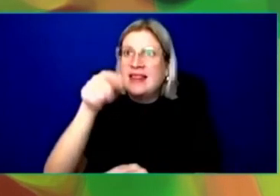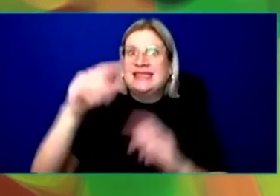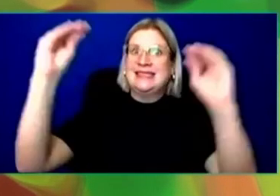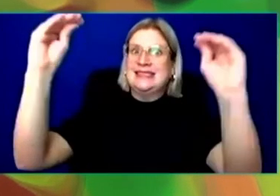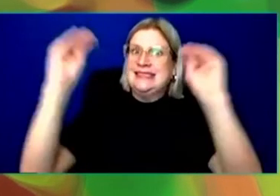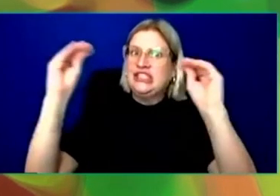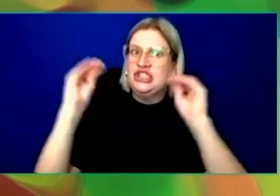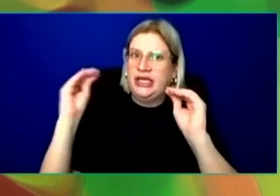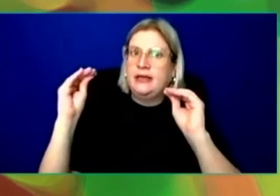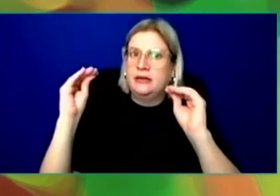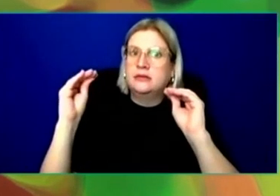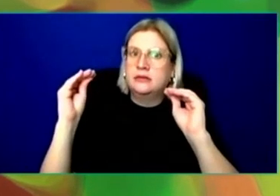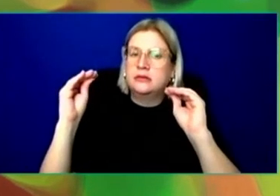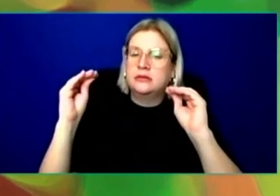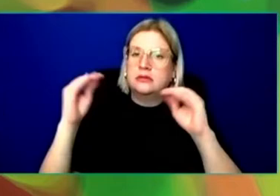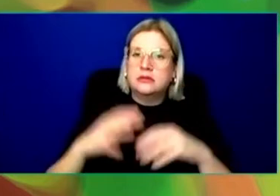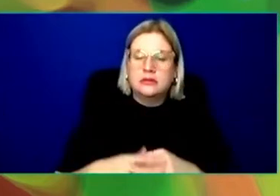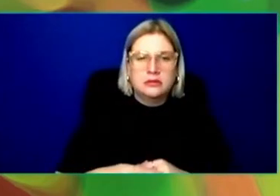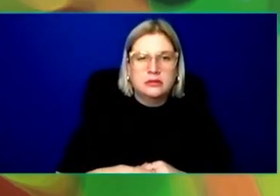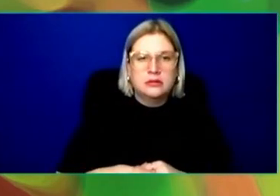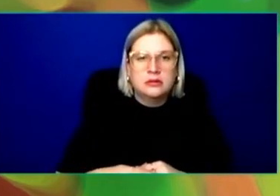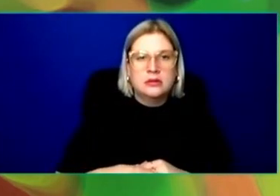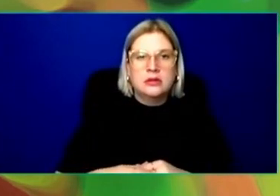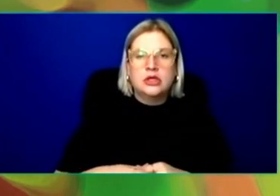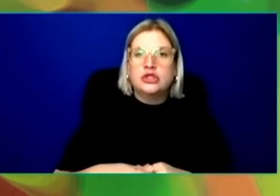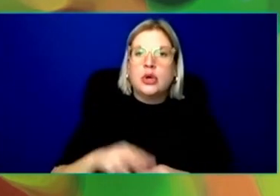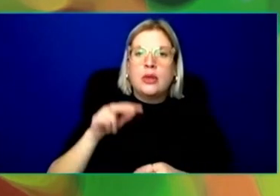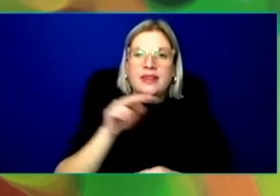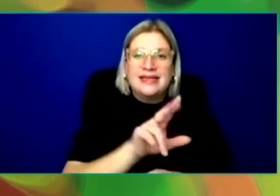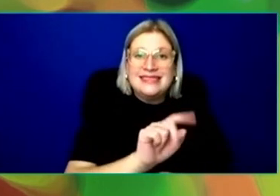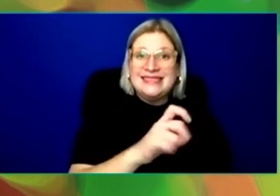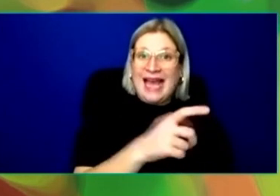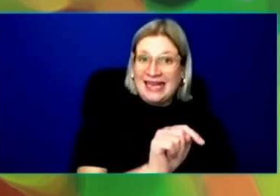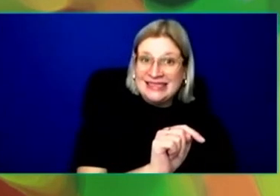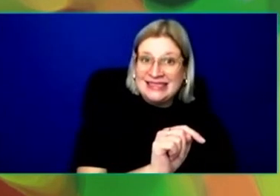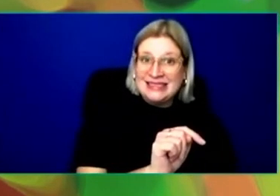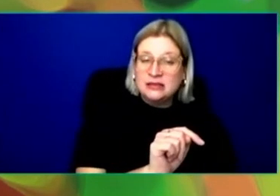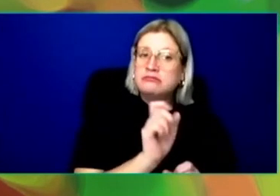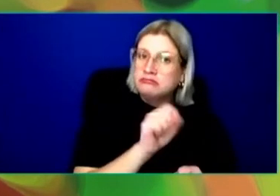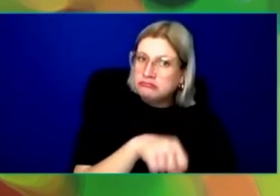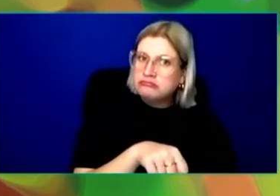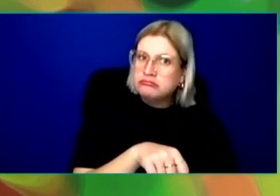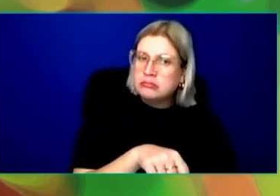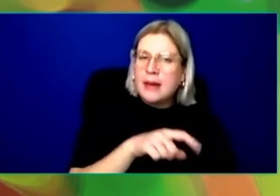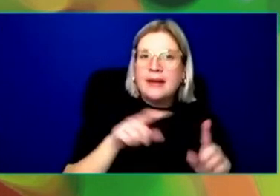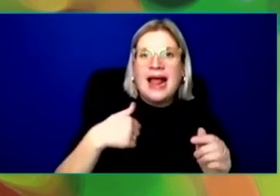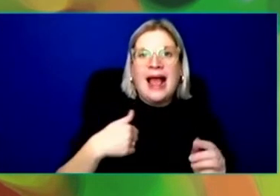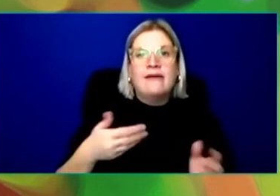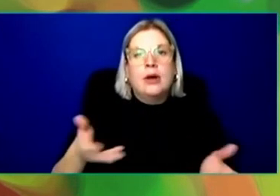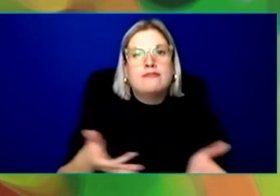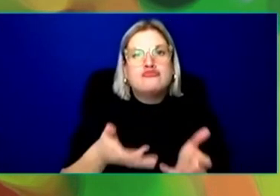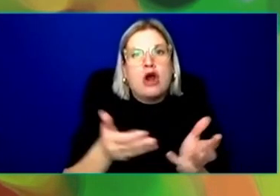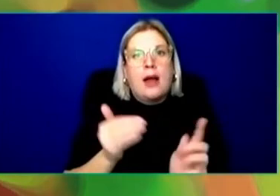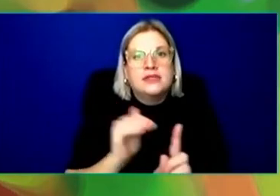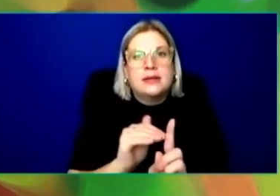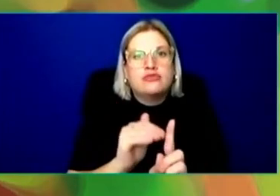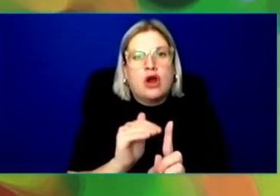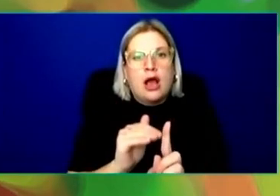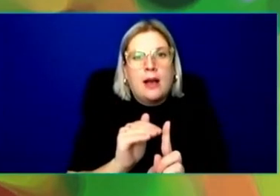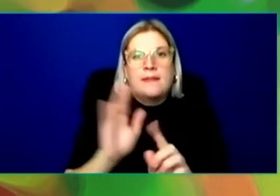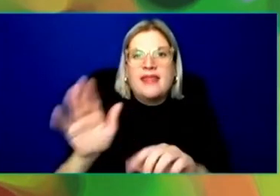particular subject as the text that needs to be unpacked, and then actually have prompts that are actually installed in the